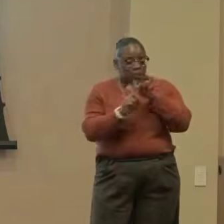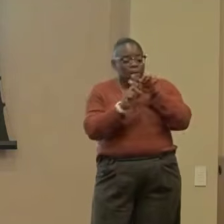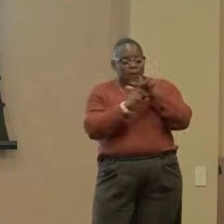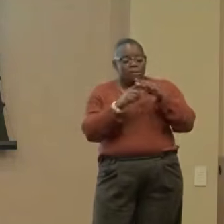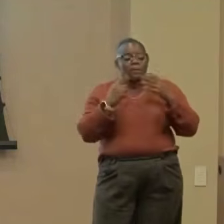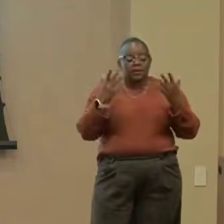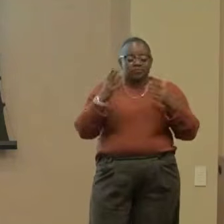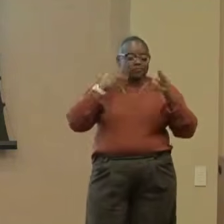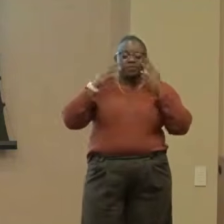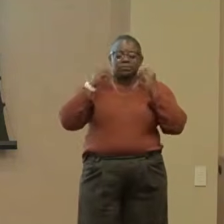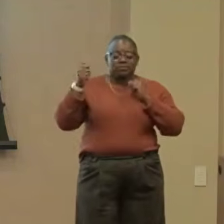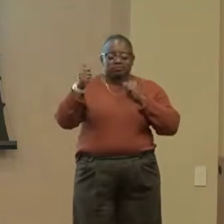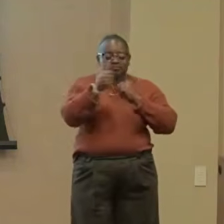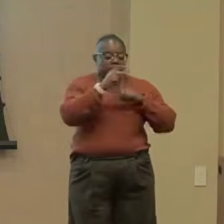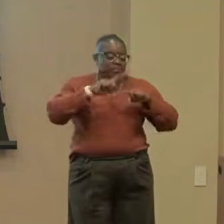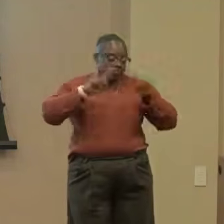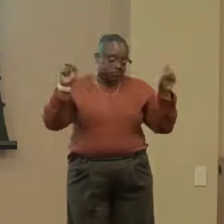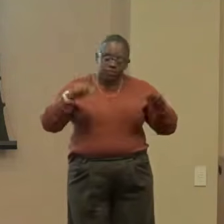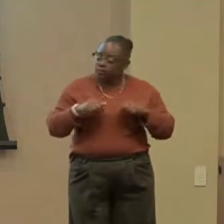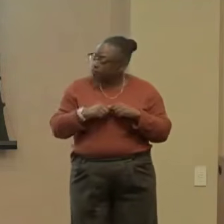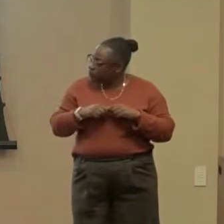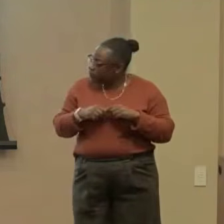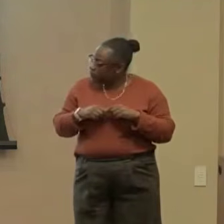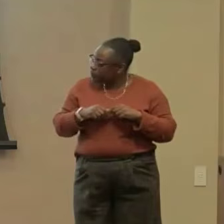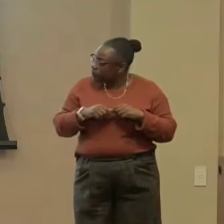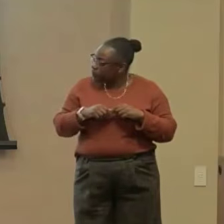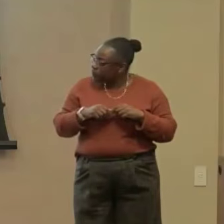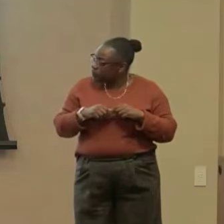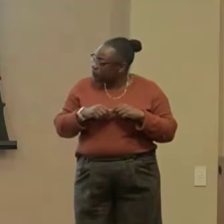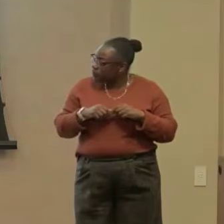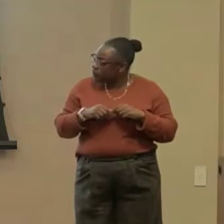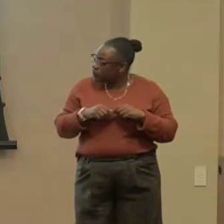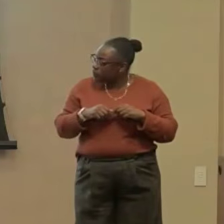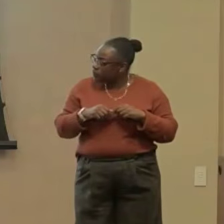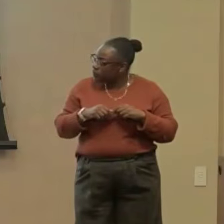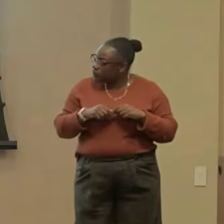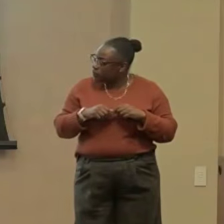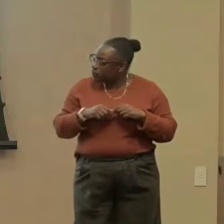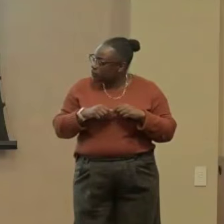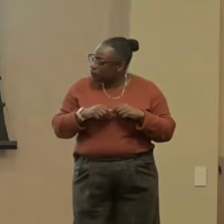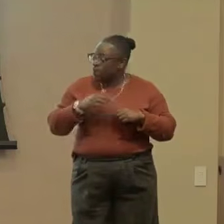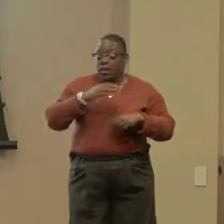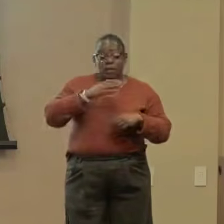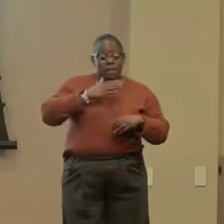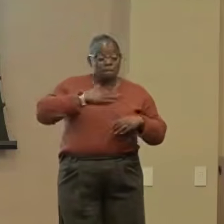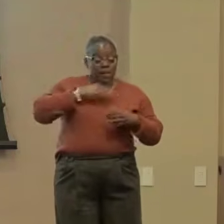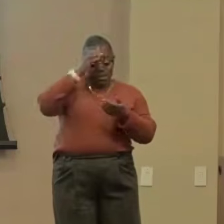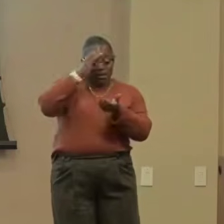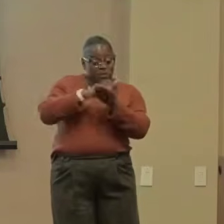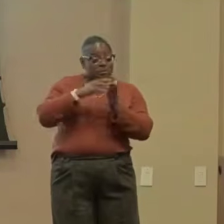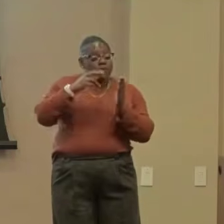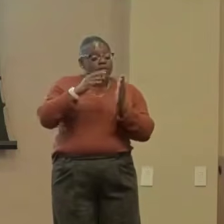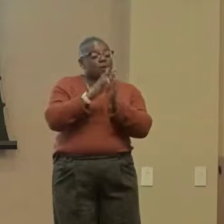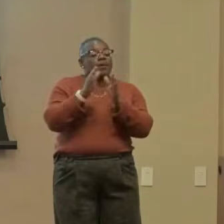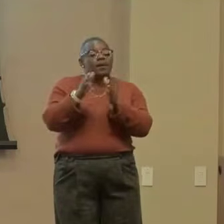our own experiences. I know my husband has read some books on lupus to try to